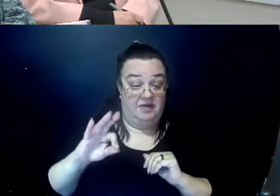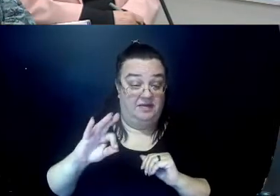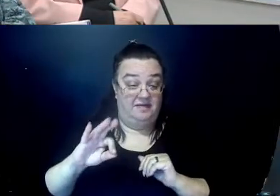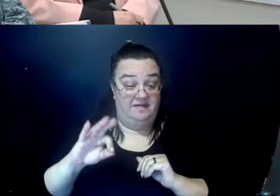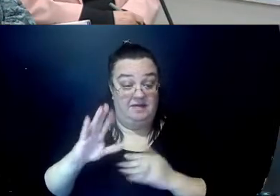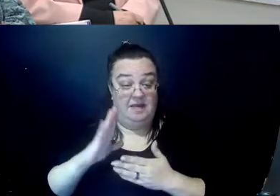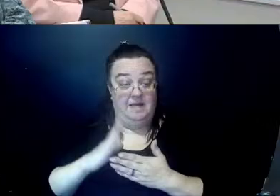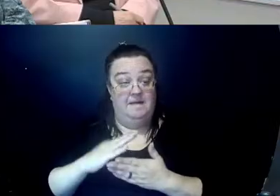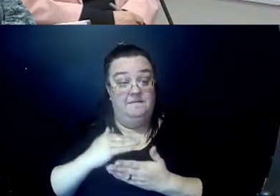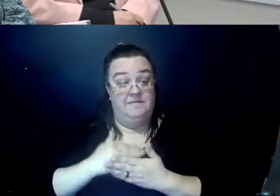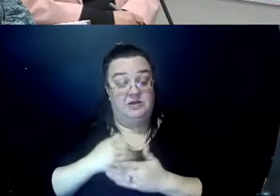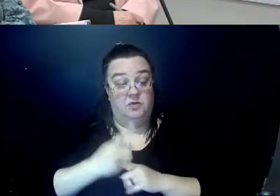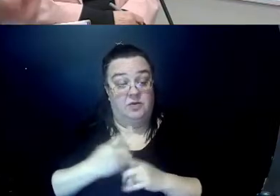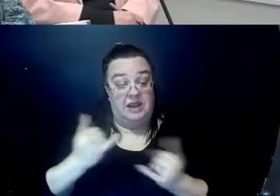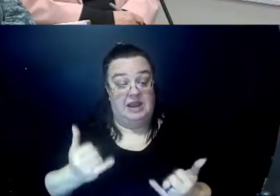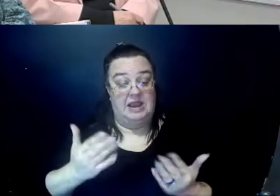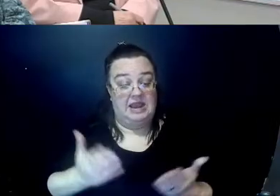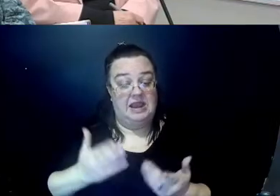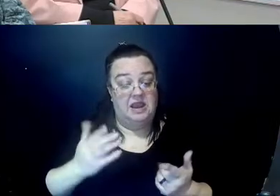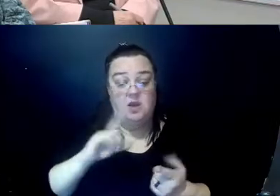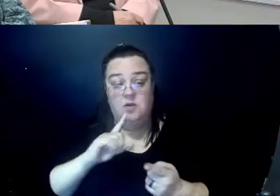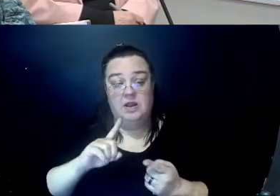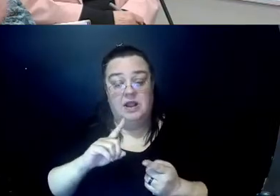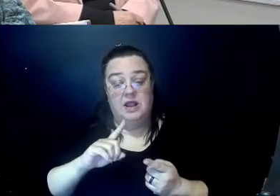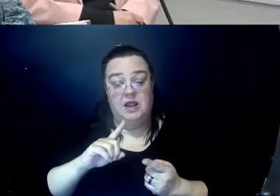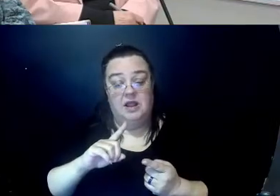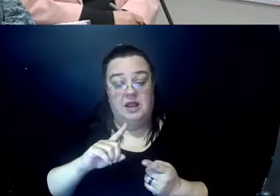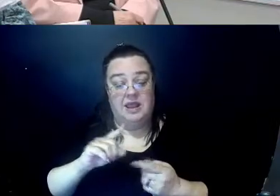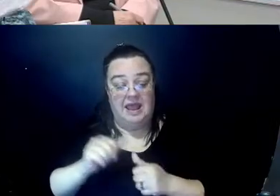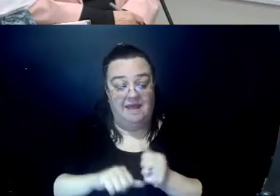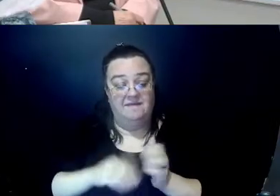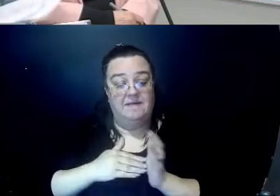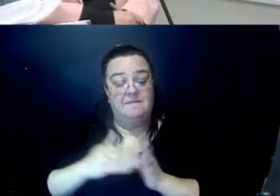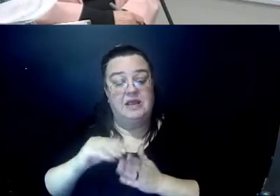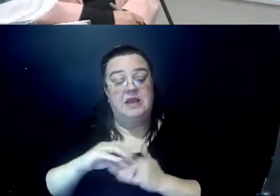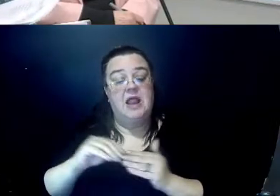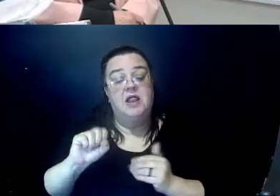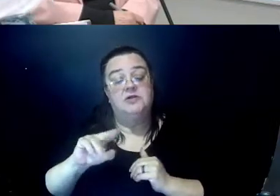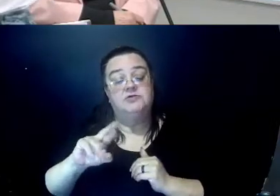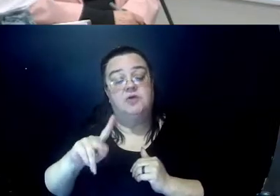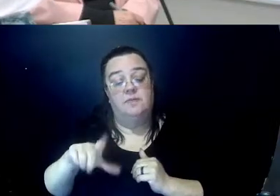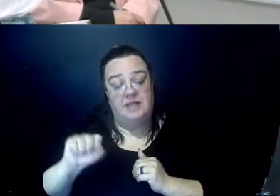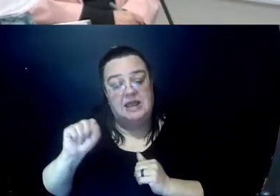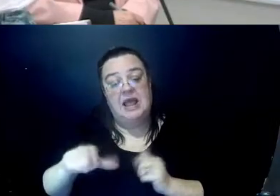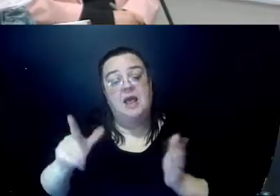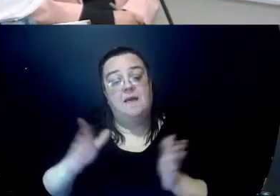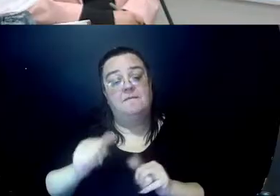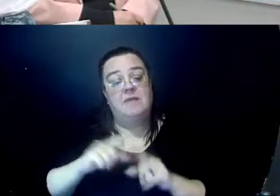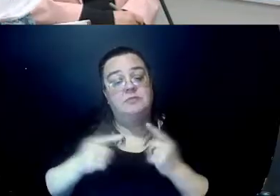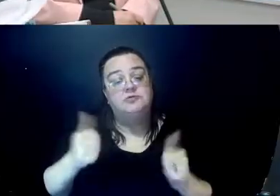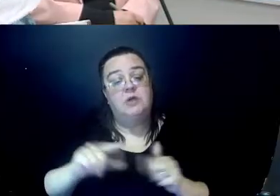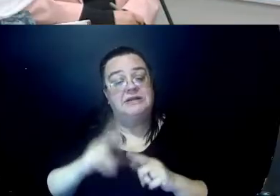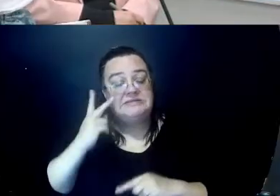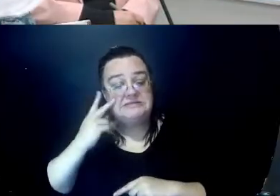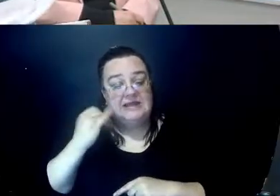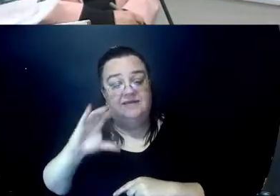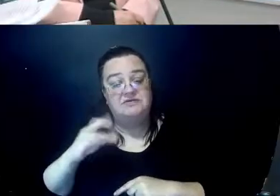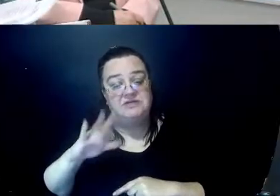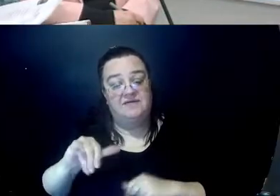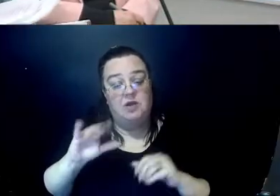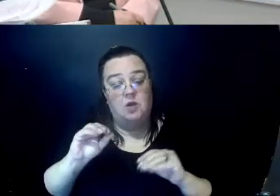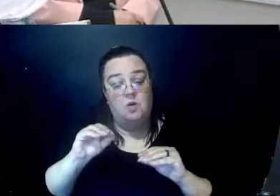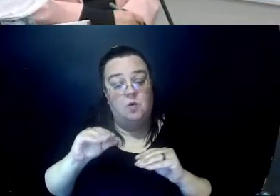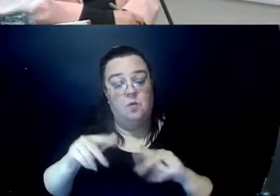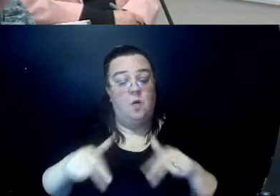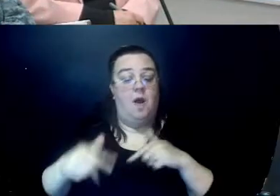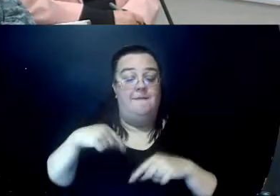budget right here. They have $1 million surplus. Yes, they're smaller, but I'm trying to see if Cheverly can walk back the mistakes of